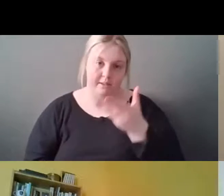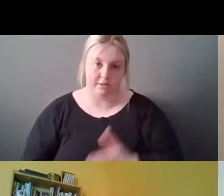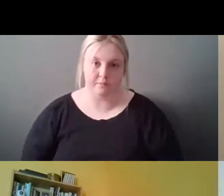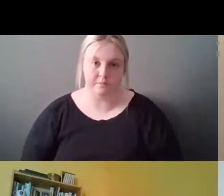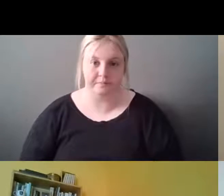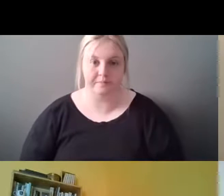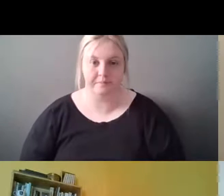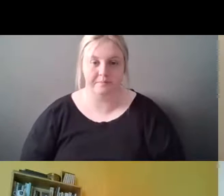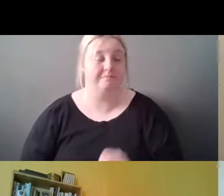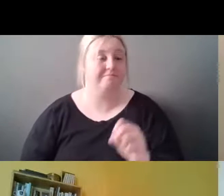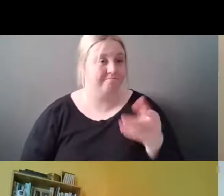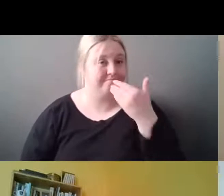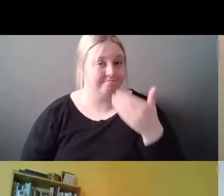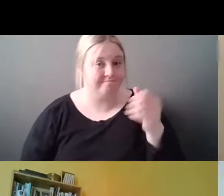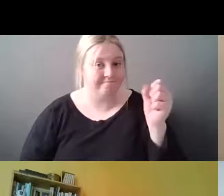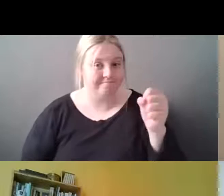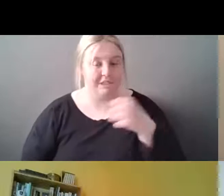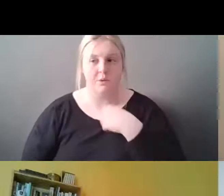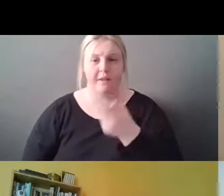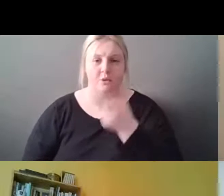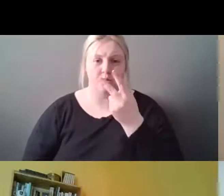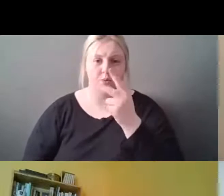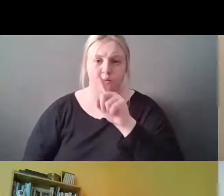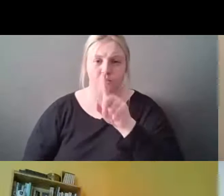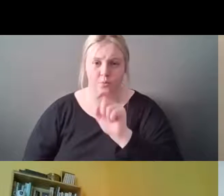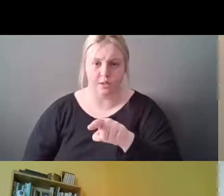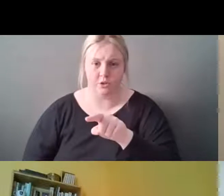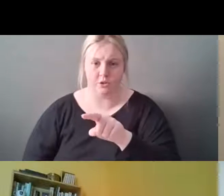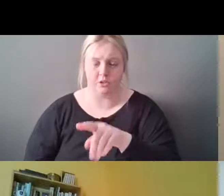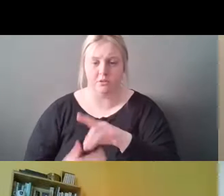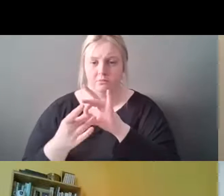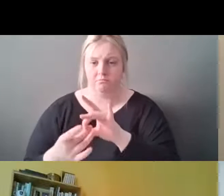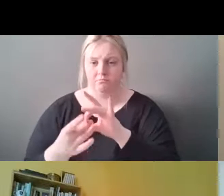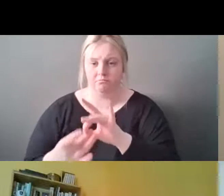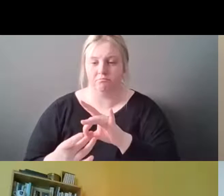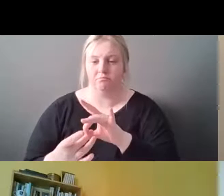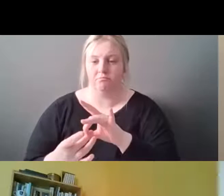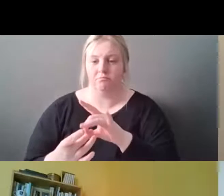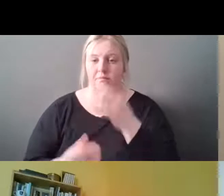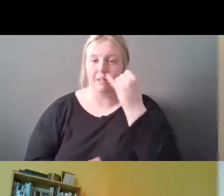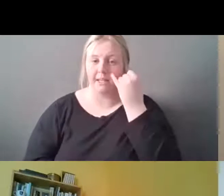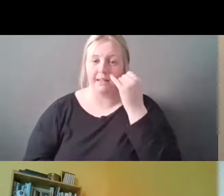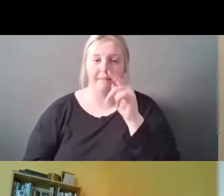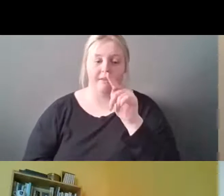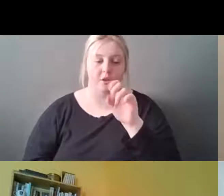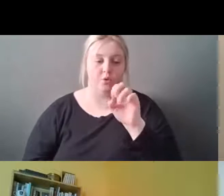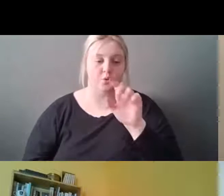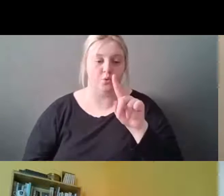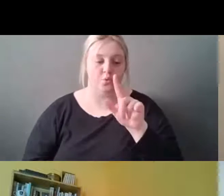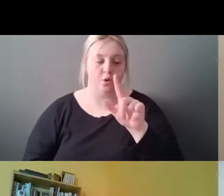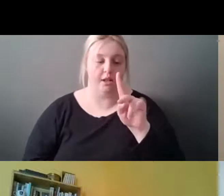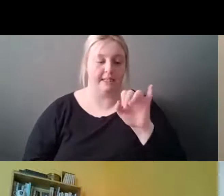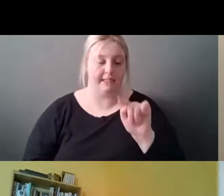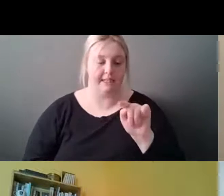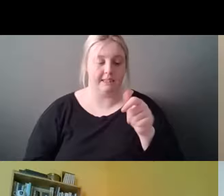Thank you. We've had two questions come in inquiring about whether the toolkit takes into consideration those